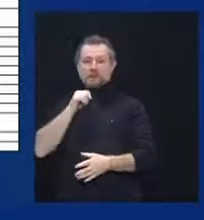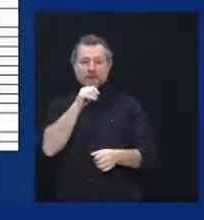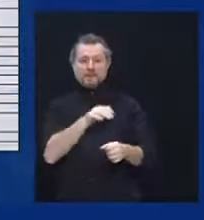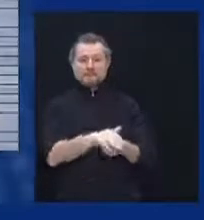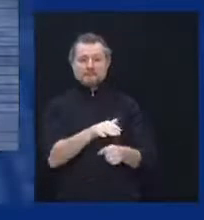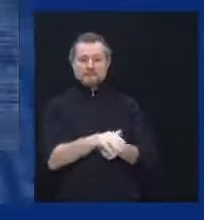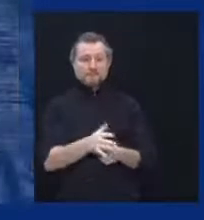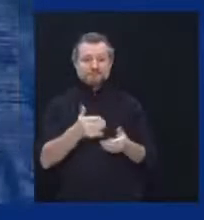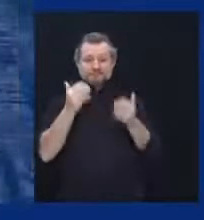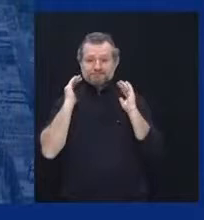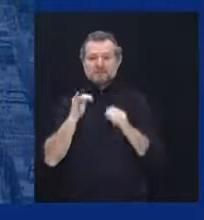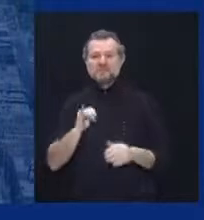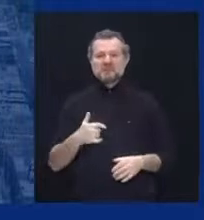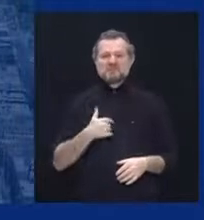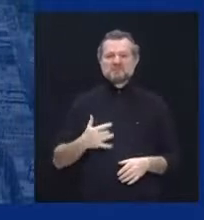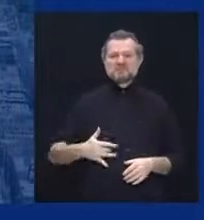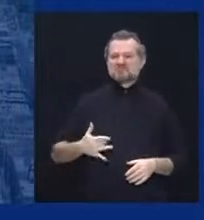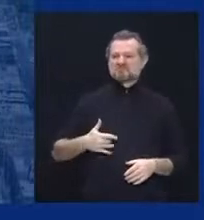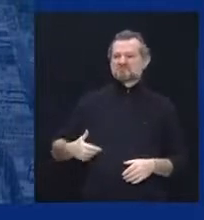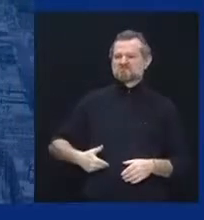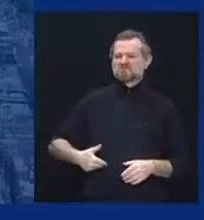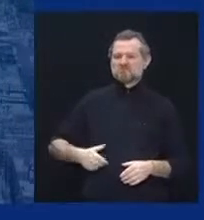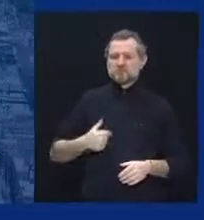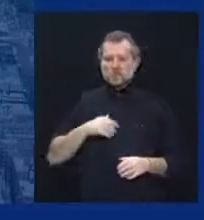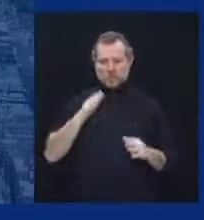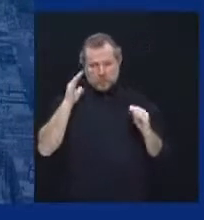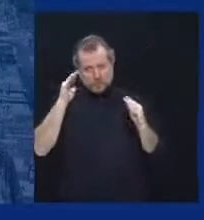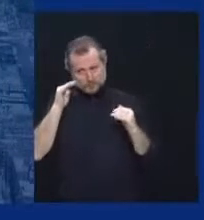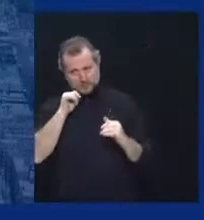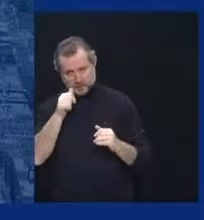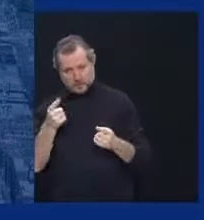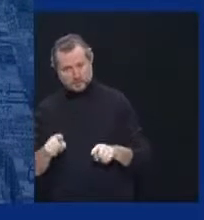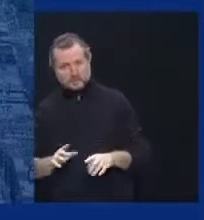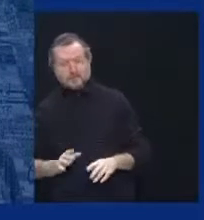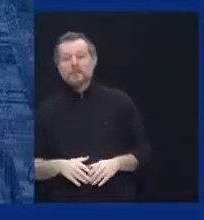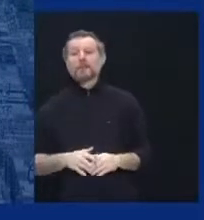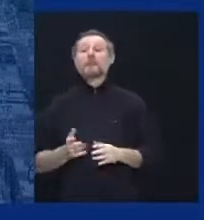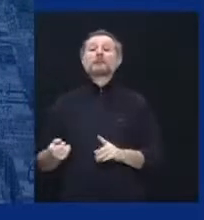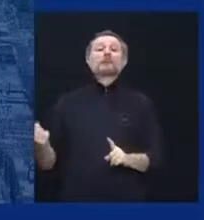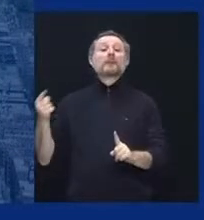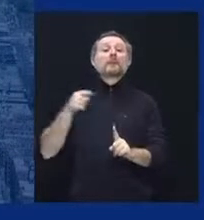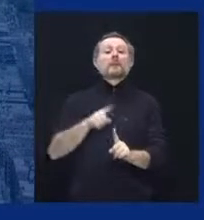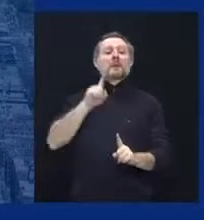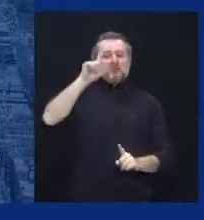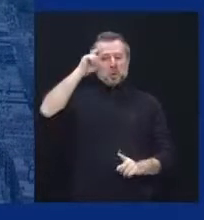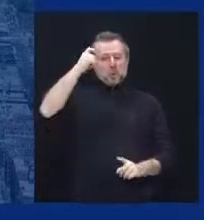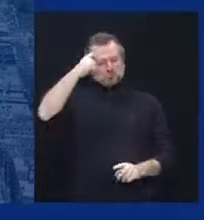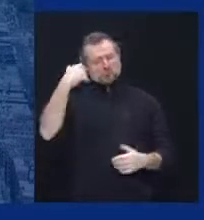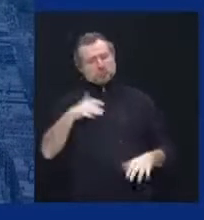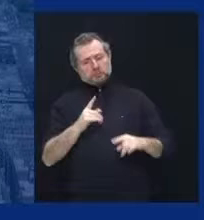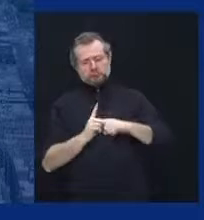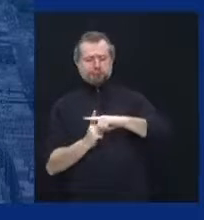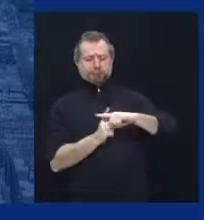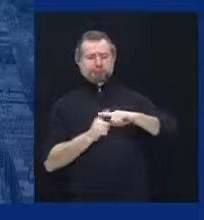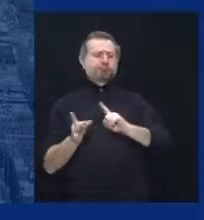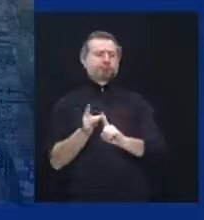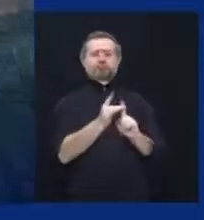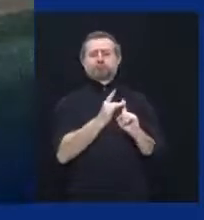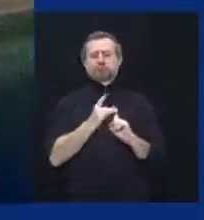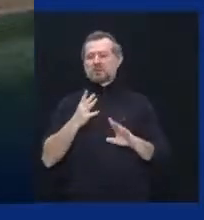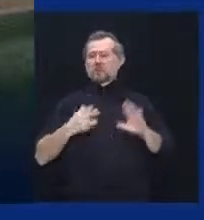my wager. I just hope it never happens. Launch positivity is still high, and we've been talking about this for weeks. It's